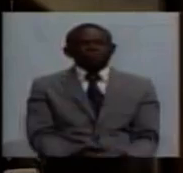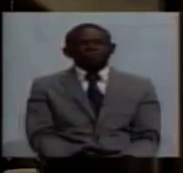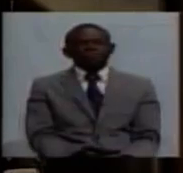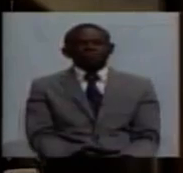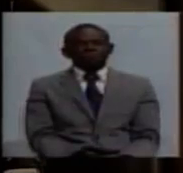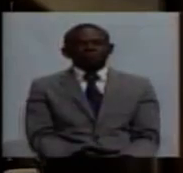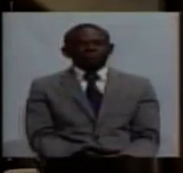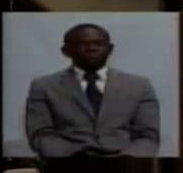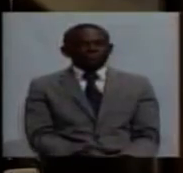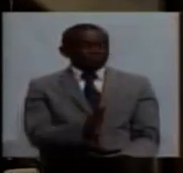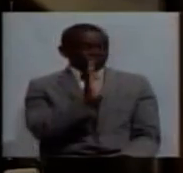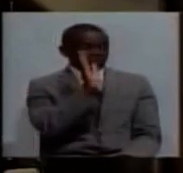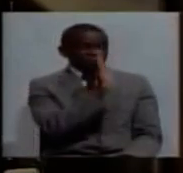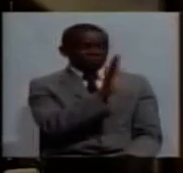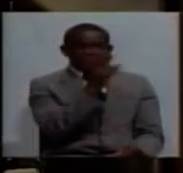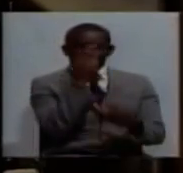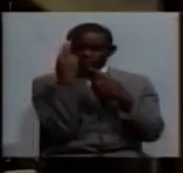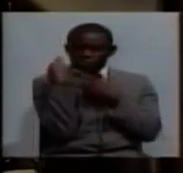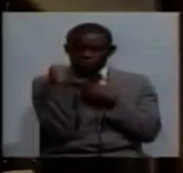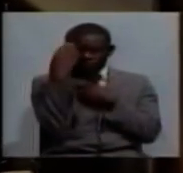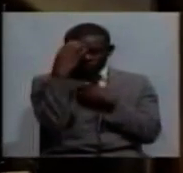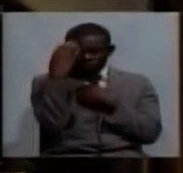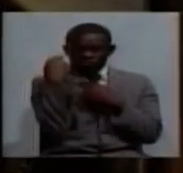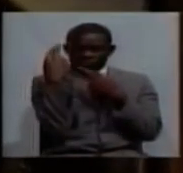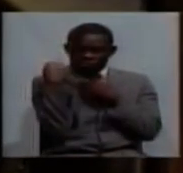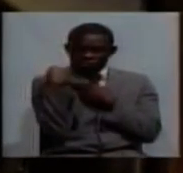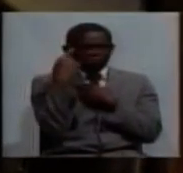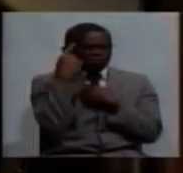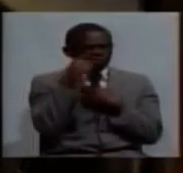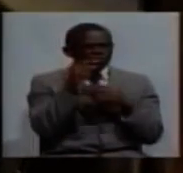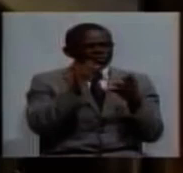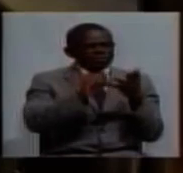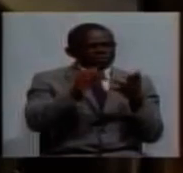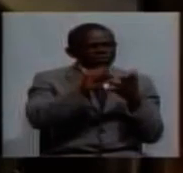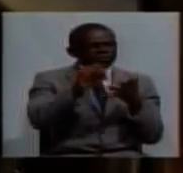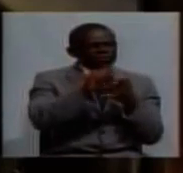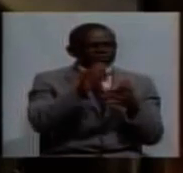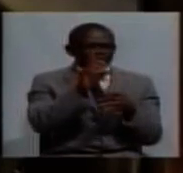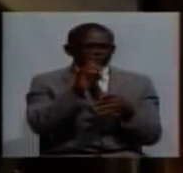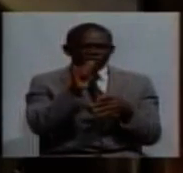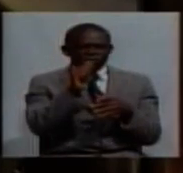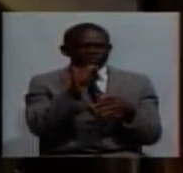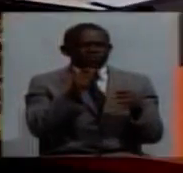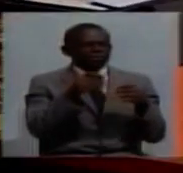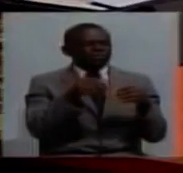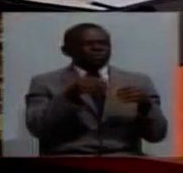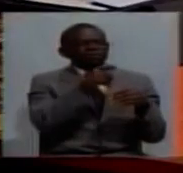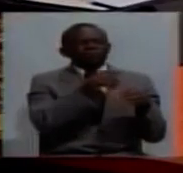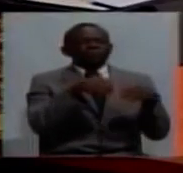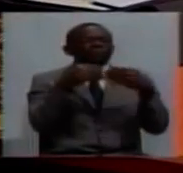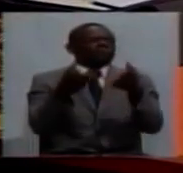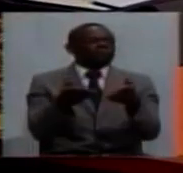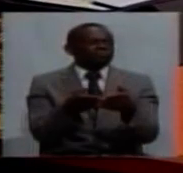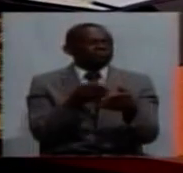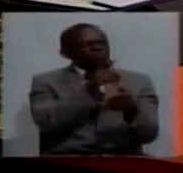provide statistical data as to how progress is being done. How's that going? We're working very closely with Central